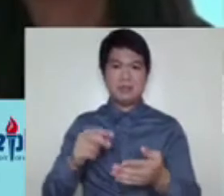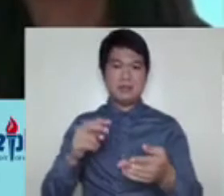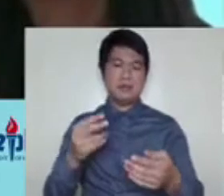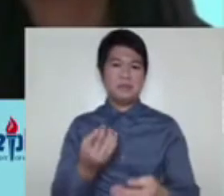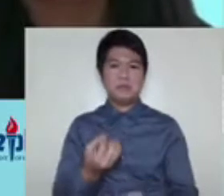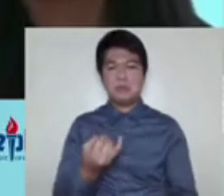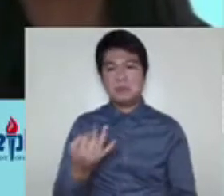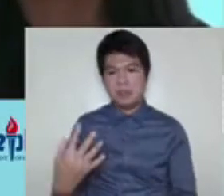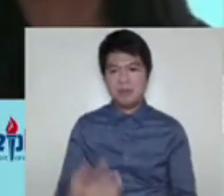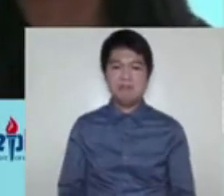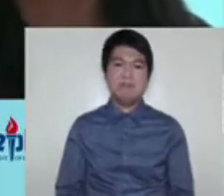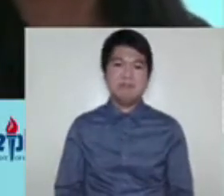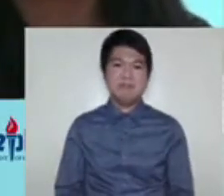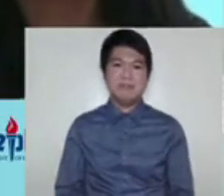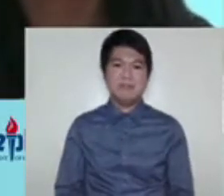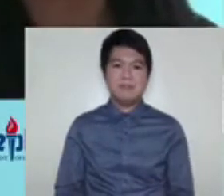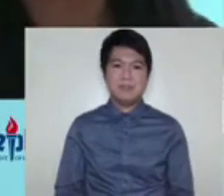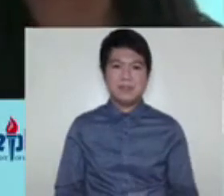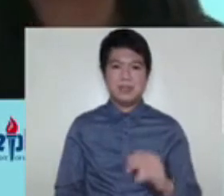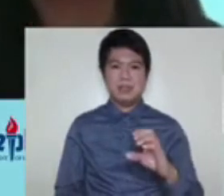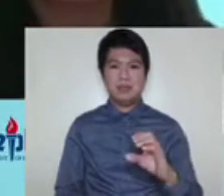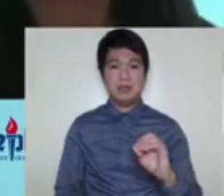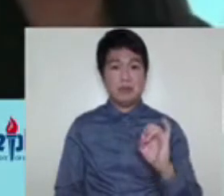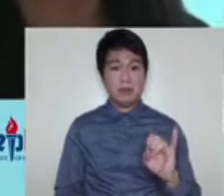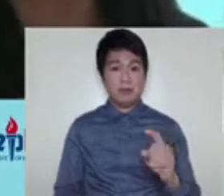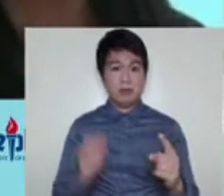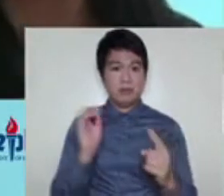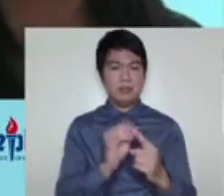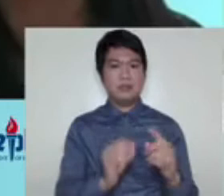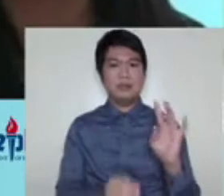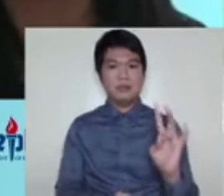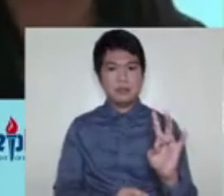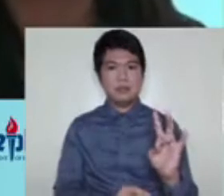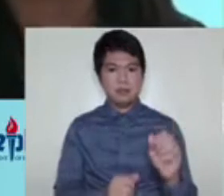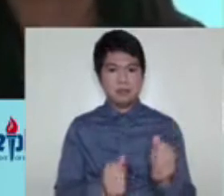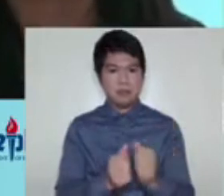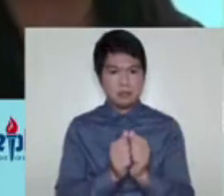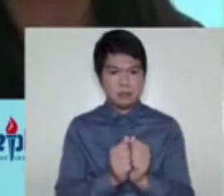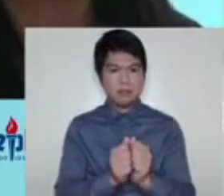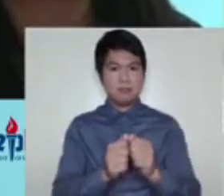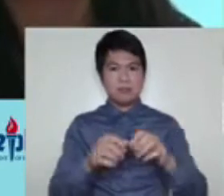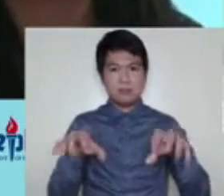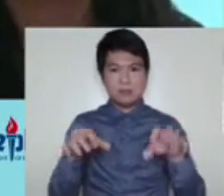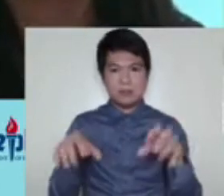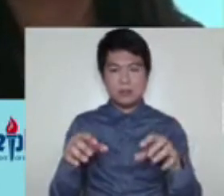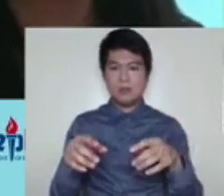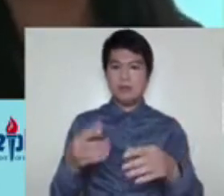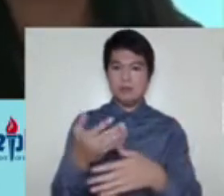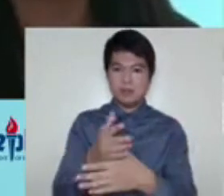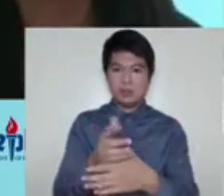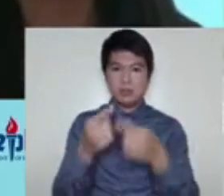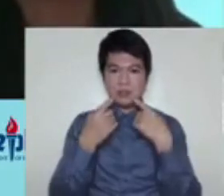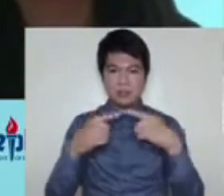Another NCOI is Objective 7, worked with colleagues to share successful strategies that sustain supportive